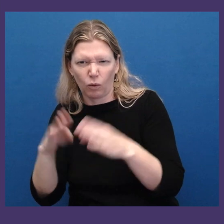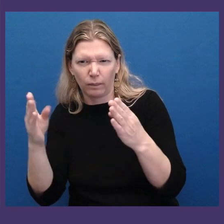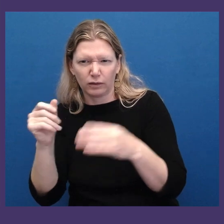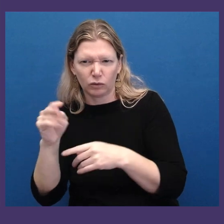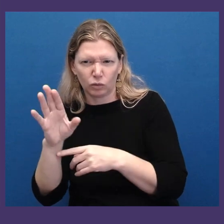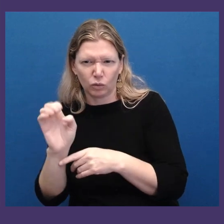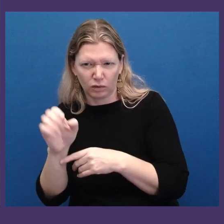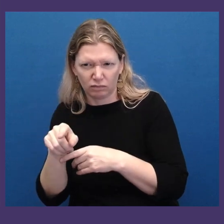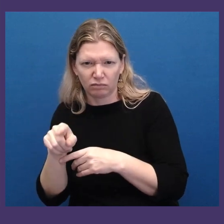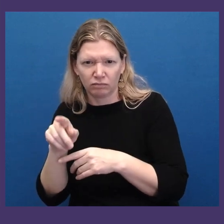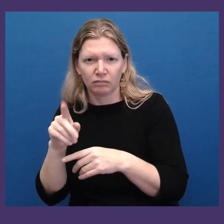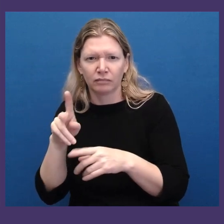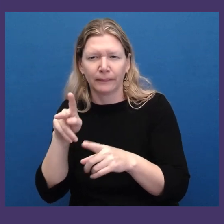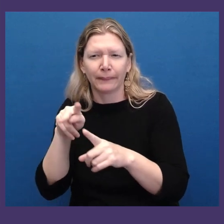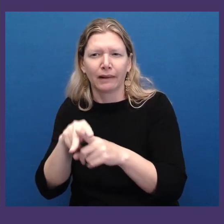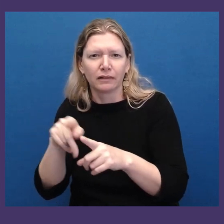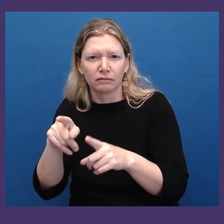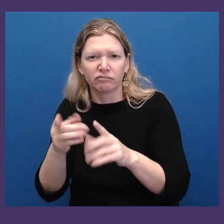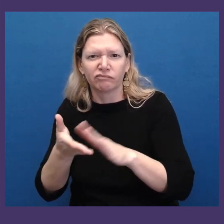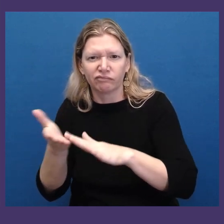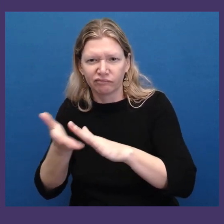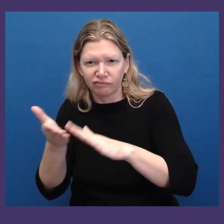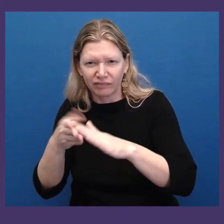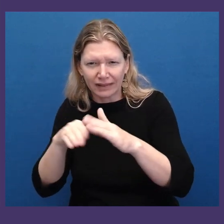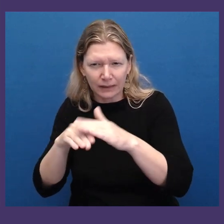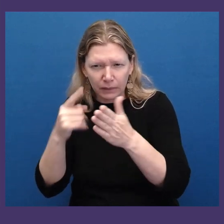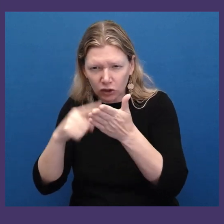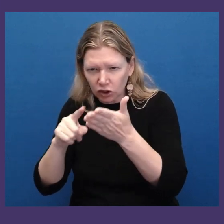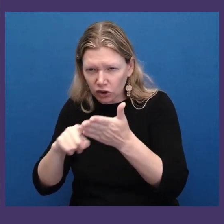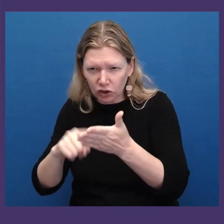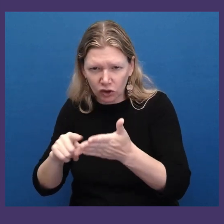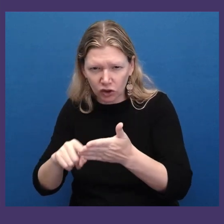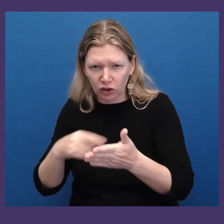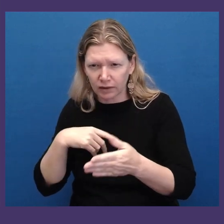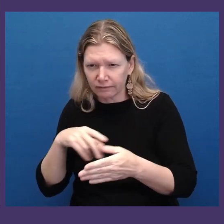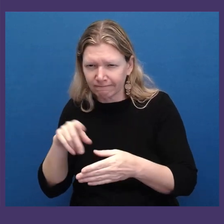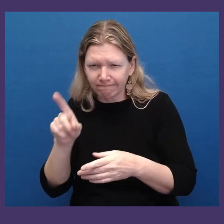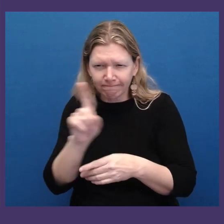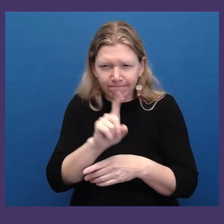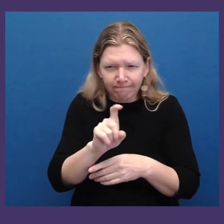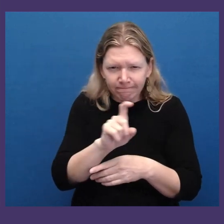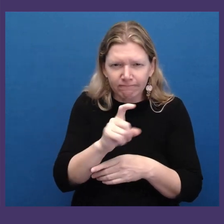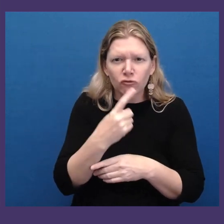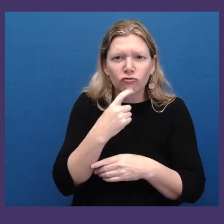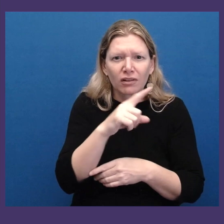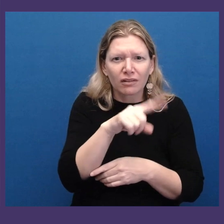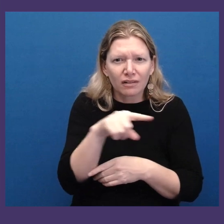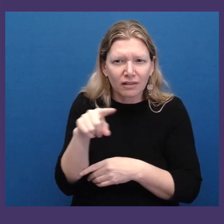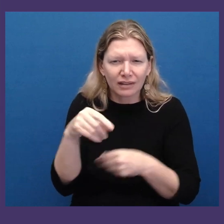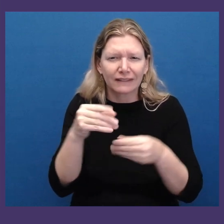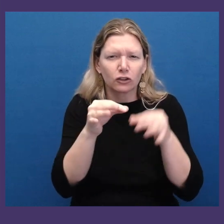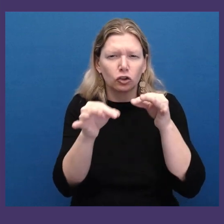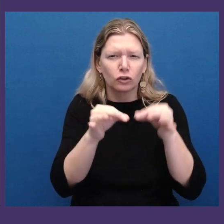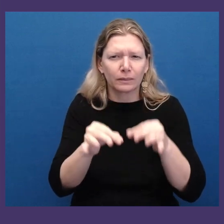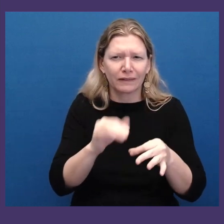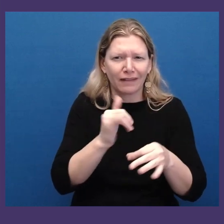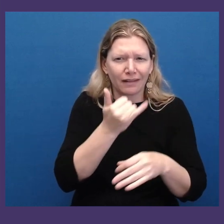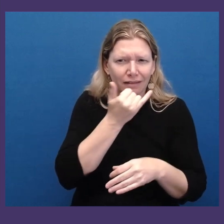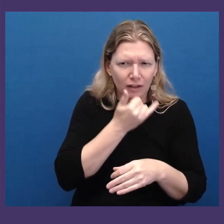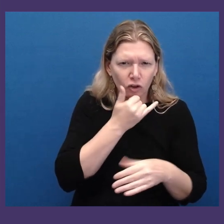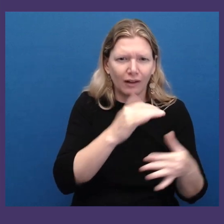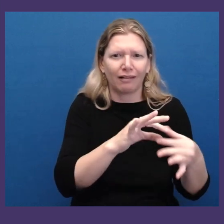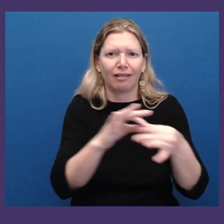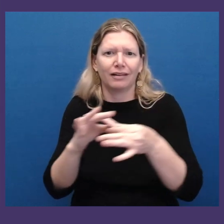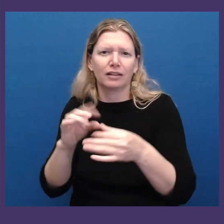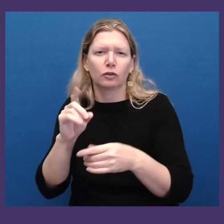And when I hover over the red squiggle, it gives a description of the error and a link to the docs that explain the accessibility impact of not fixing